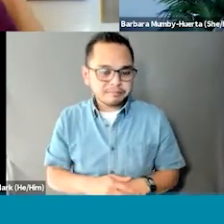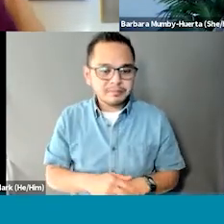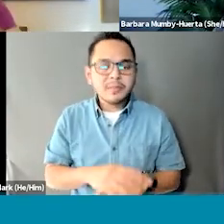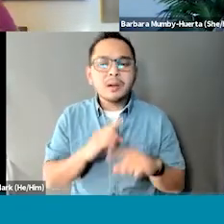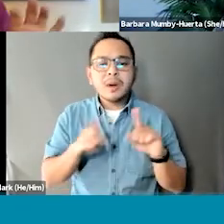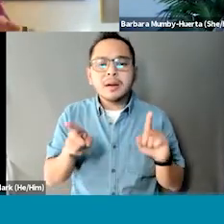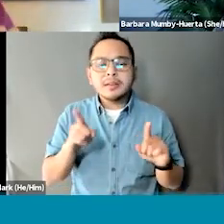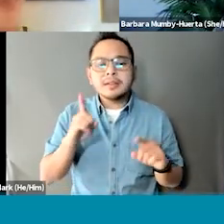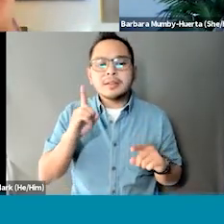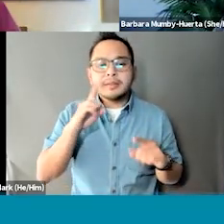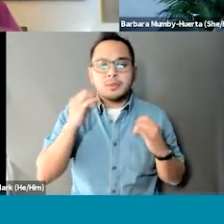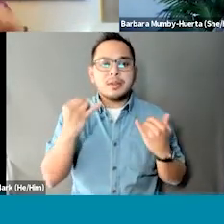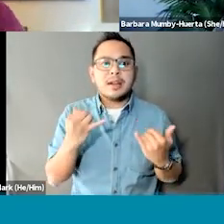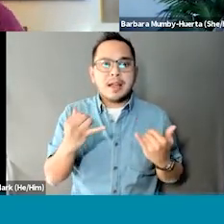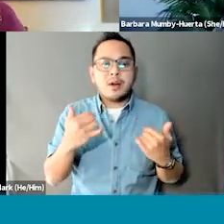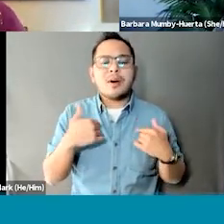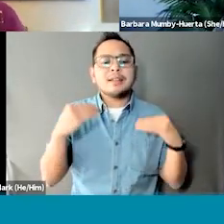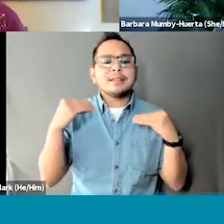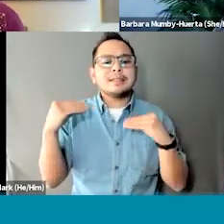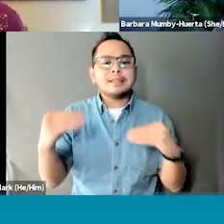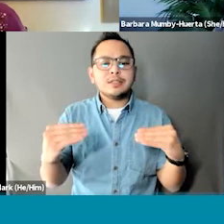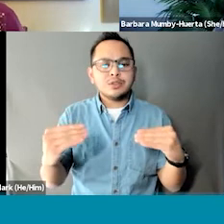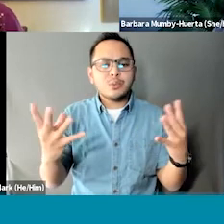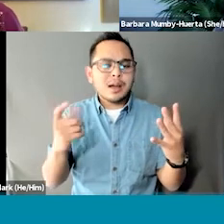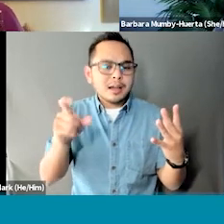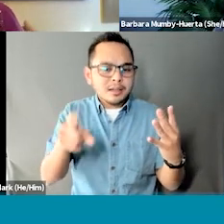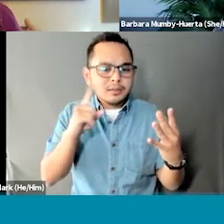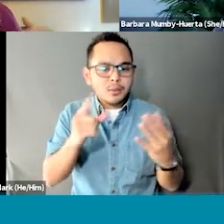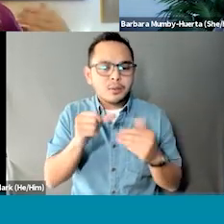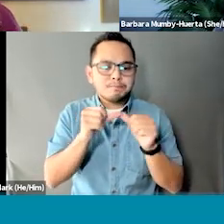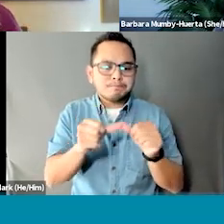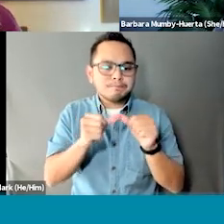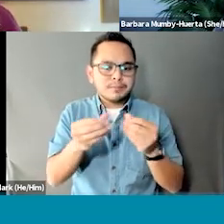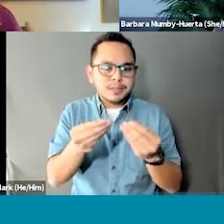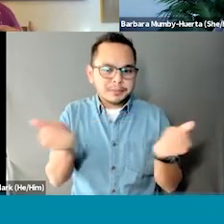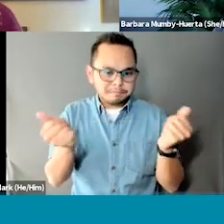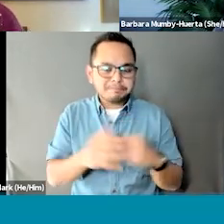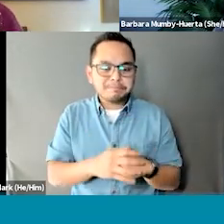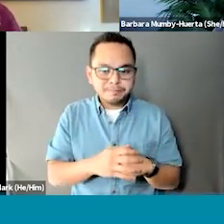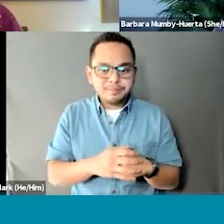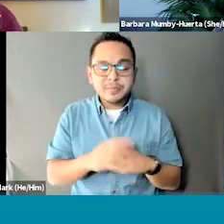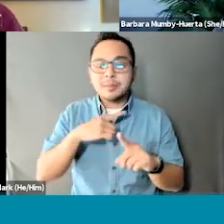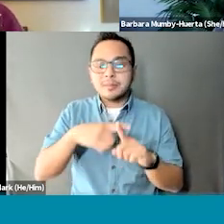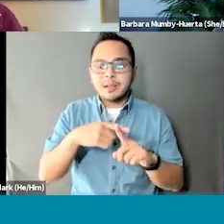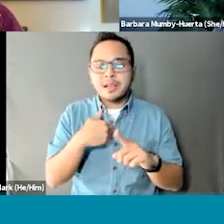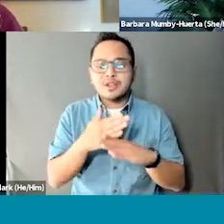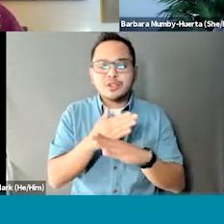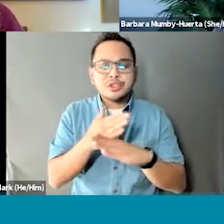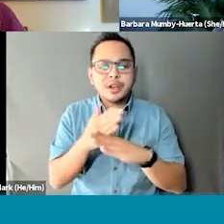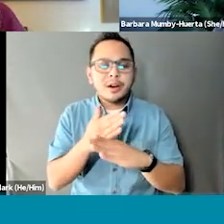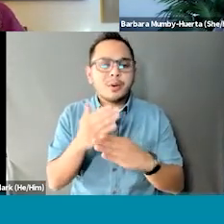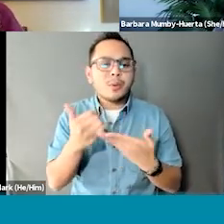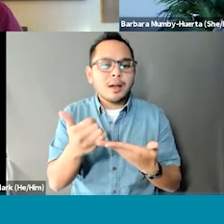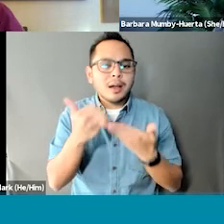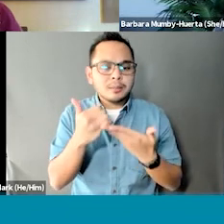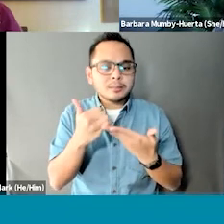And for what I do now, I teach what I need to keep healing. And then I share what's evolving intuitively for me